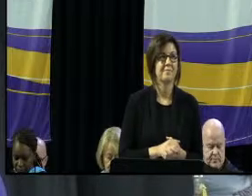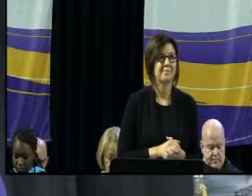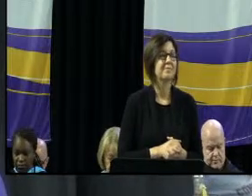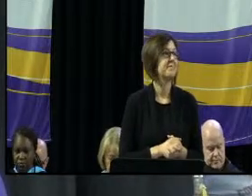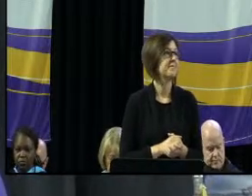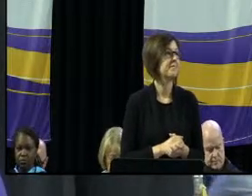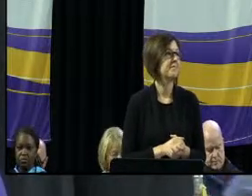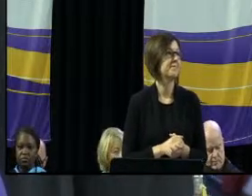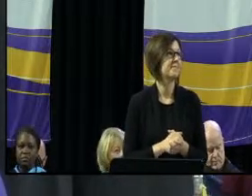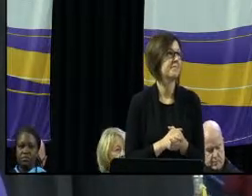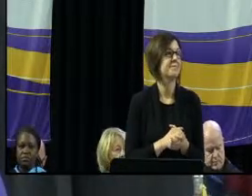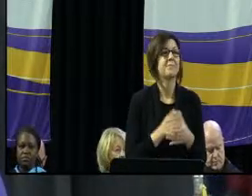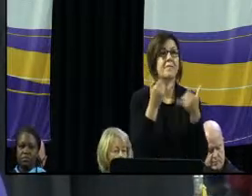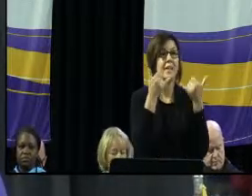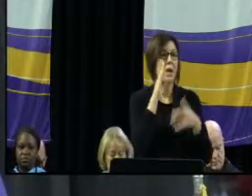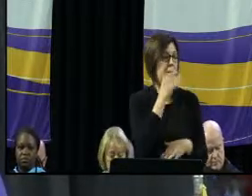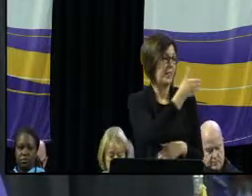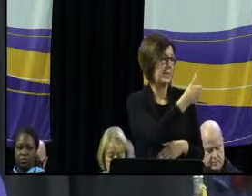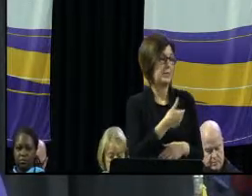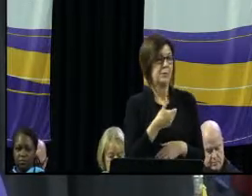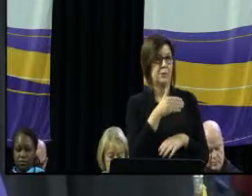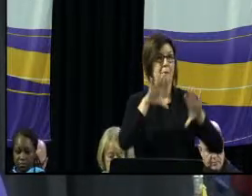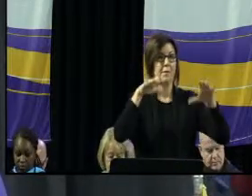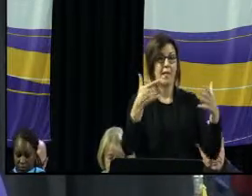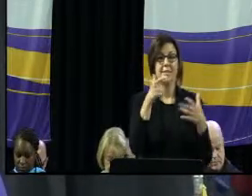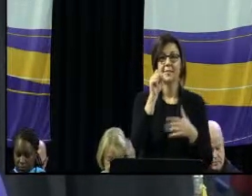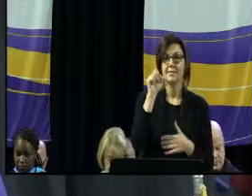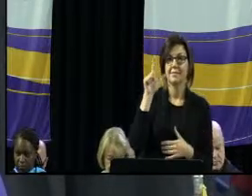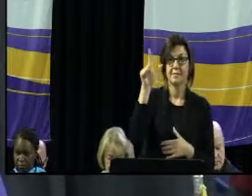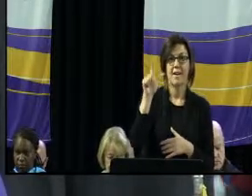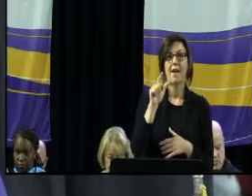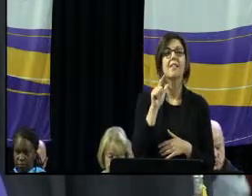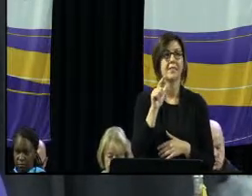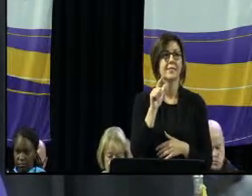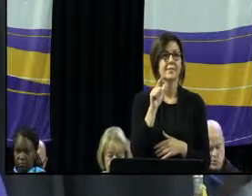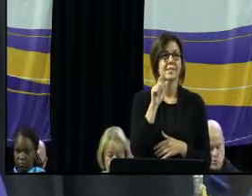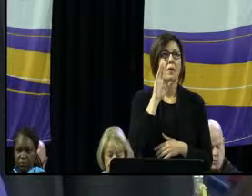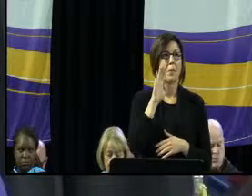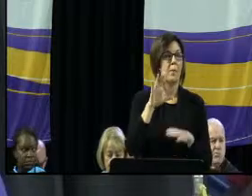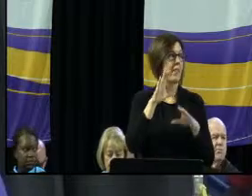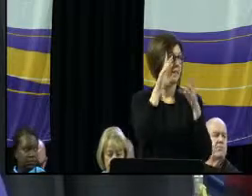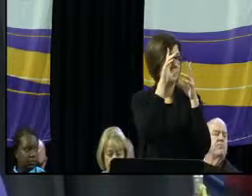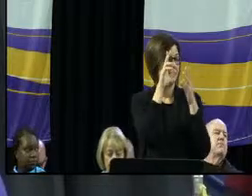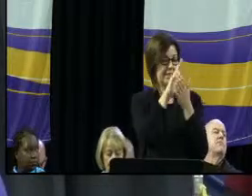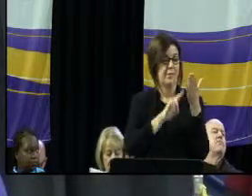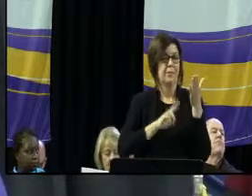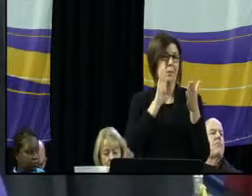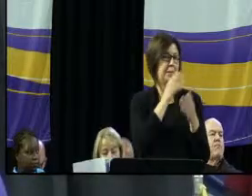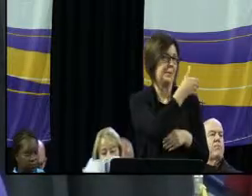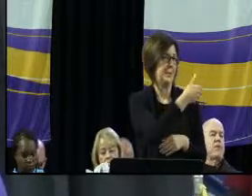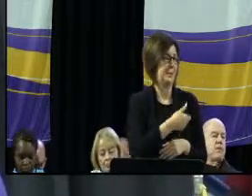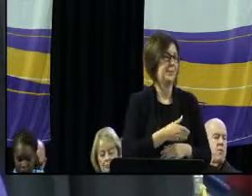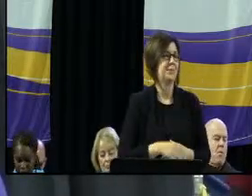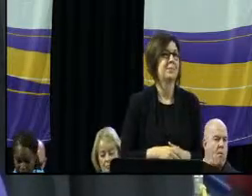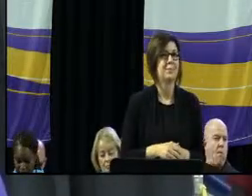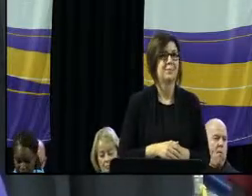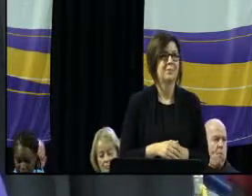We will now have the introduction of the salutatorian by Michaela Briggs, our Senior Class Secretary.